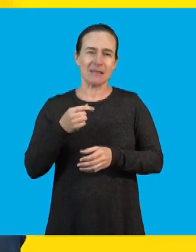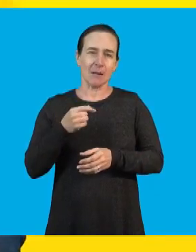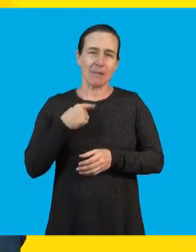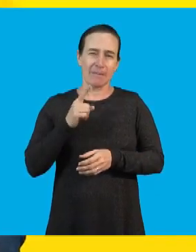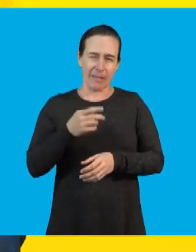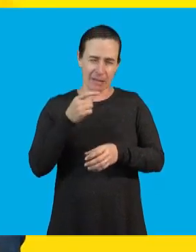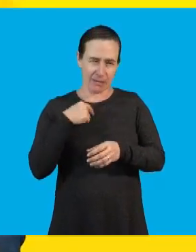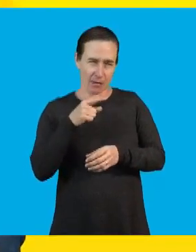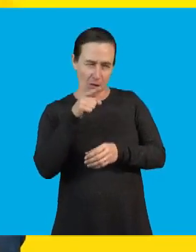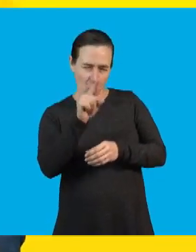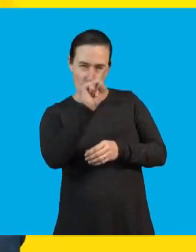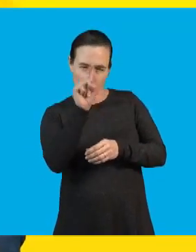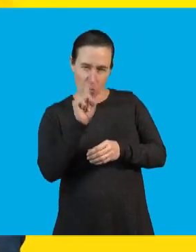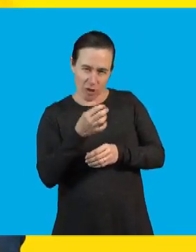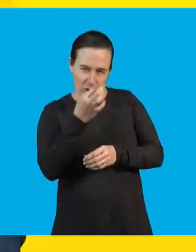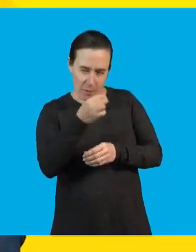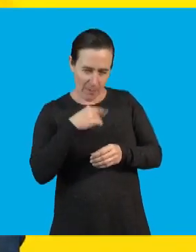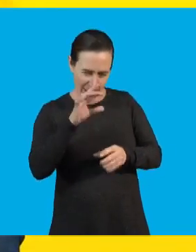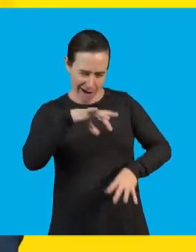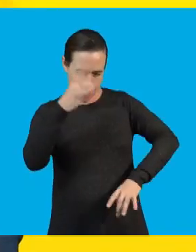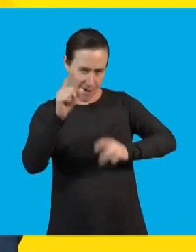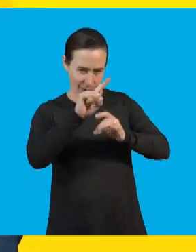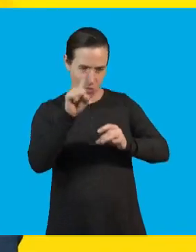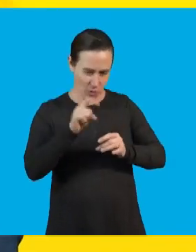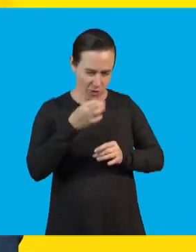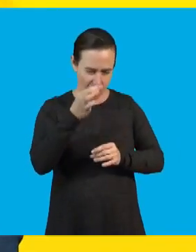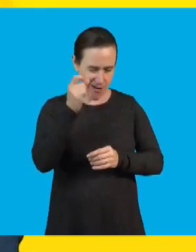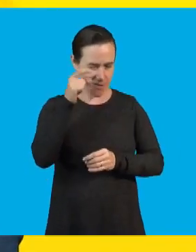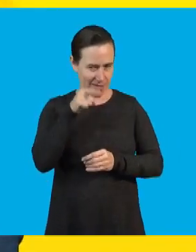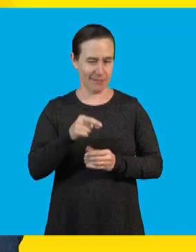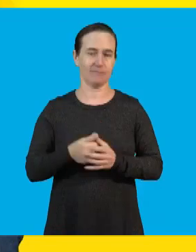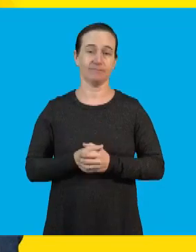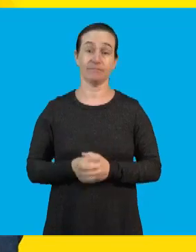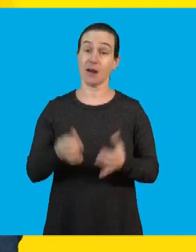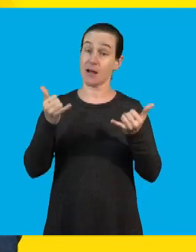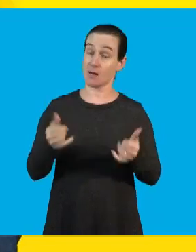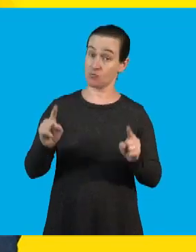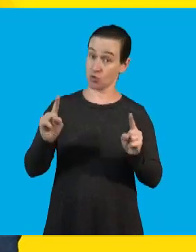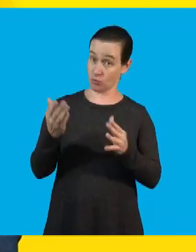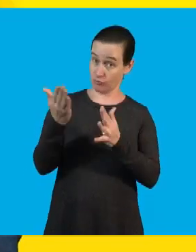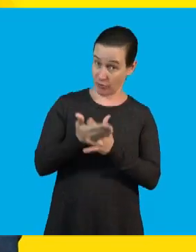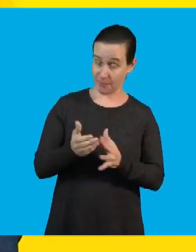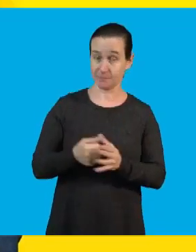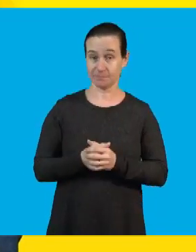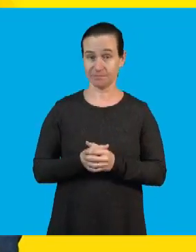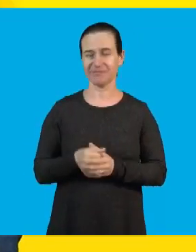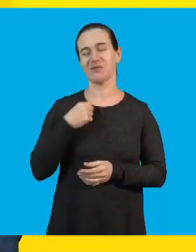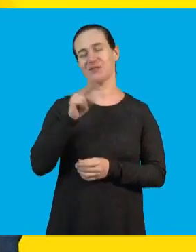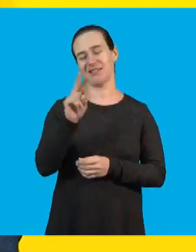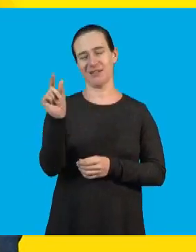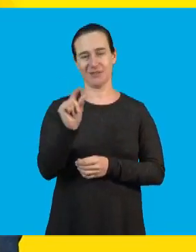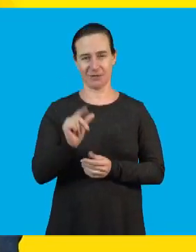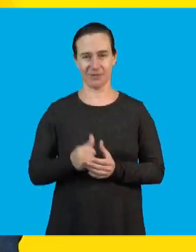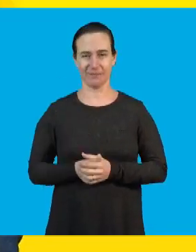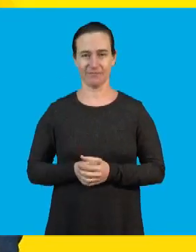inferences, all right, based on the question that you are given. Learners, we are now going to a quick ad